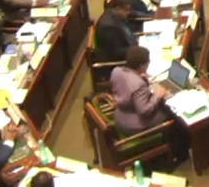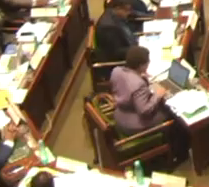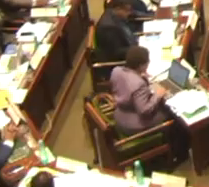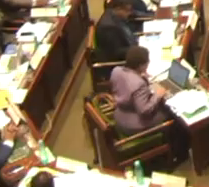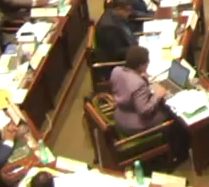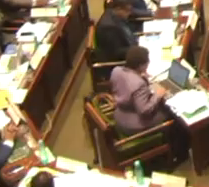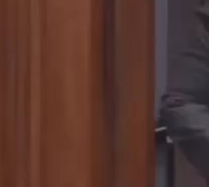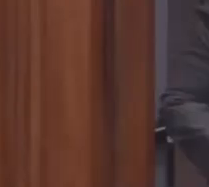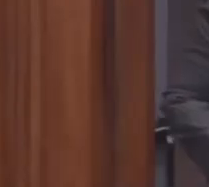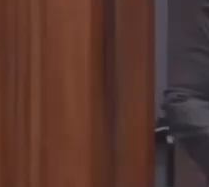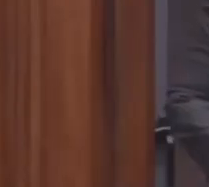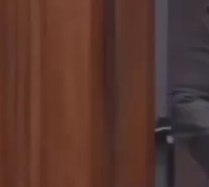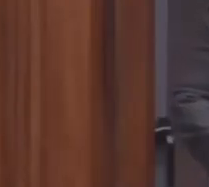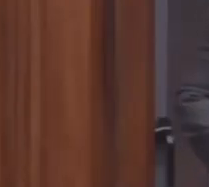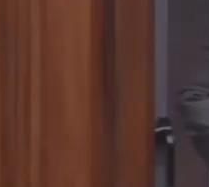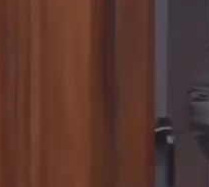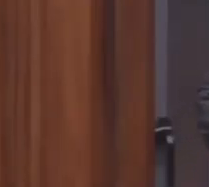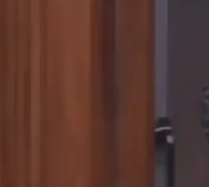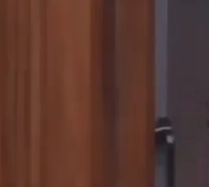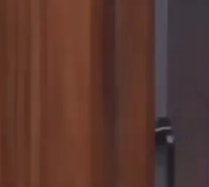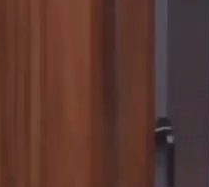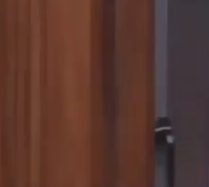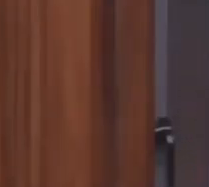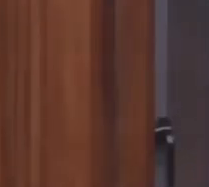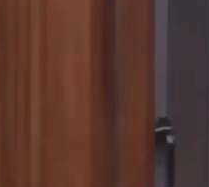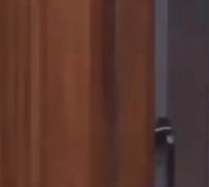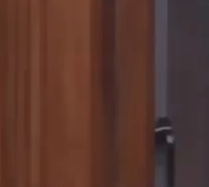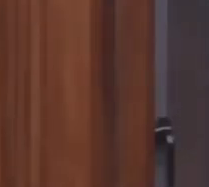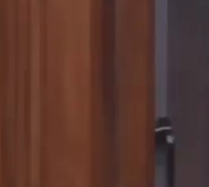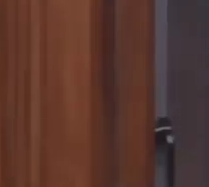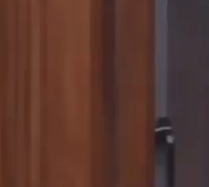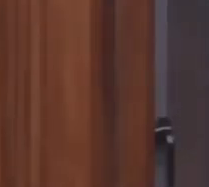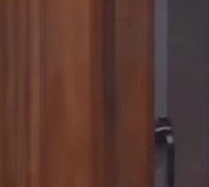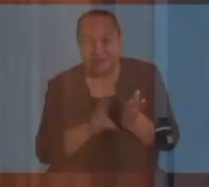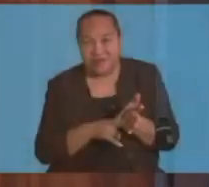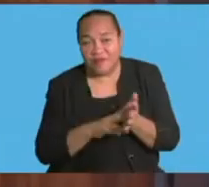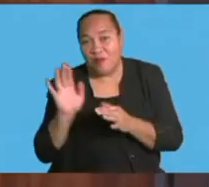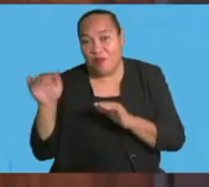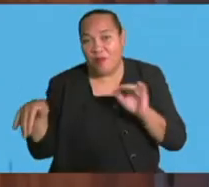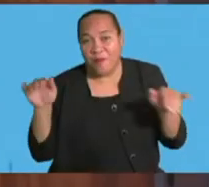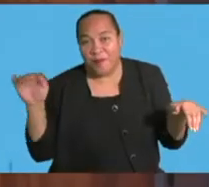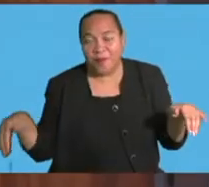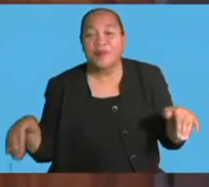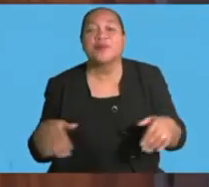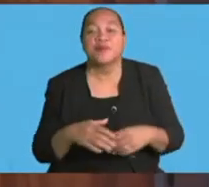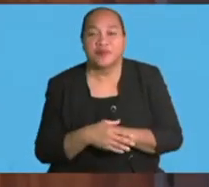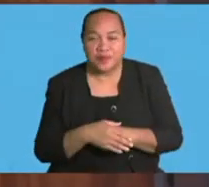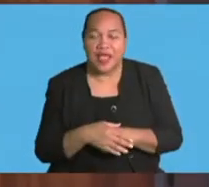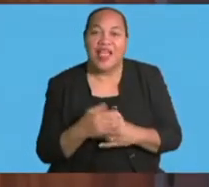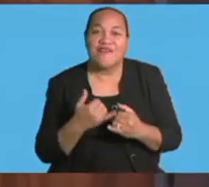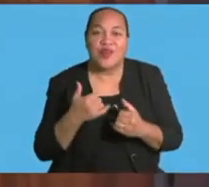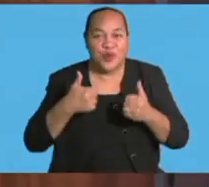House, and the viewers watching the parliamentary proceedings from the comfort of their homes. A very good